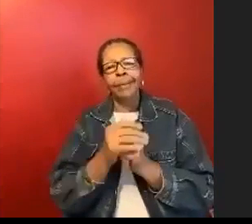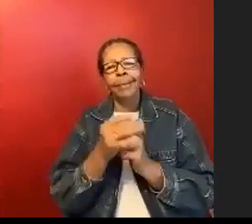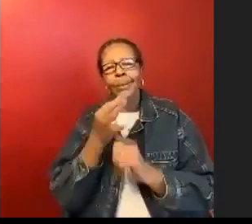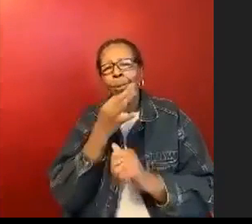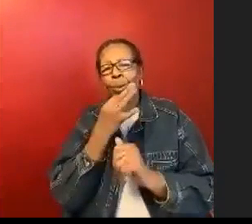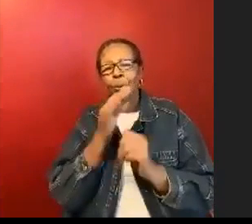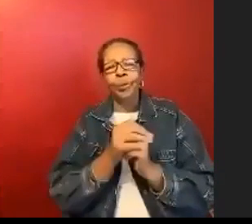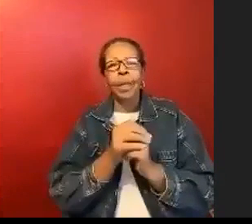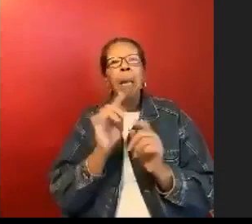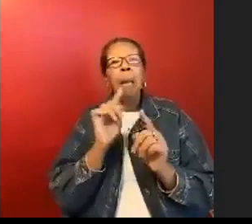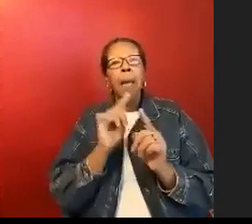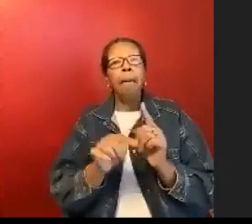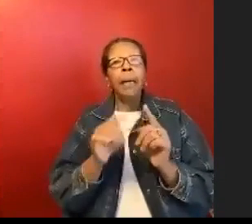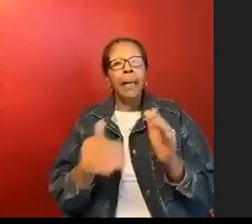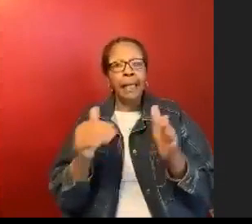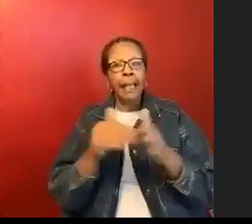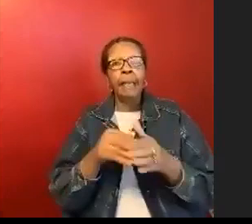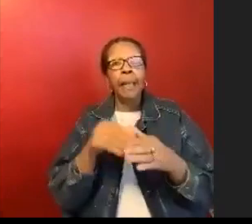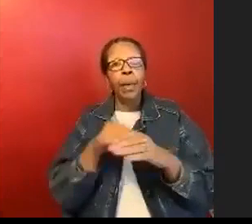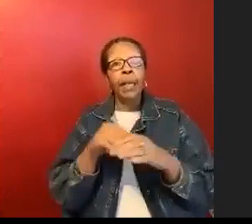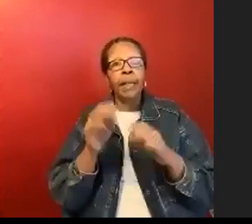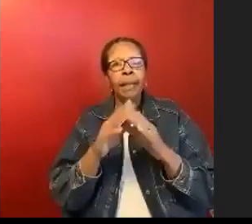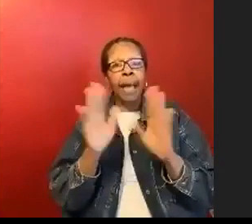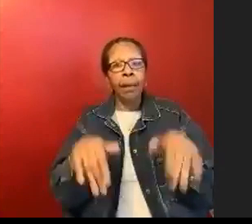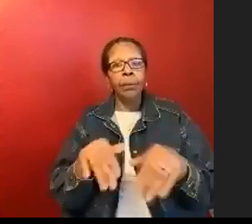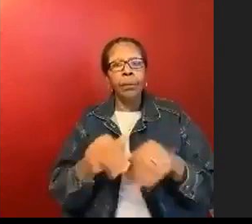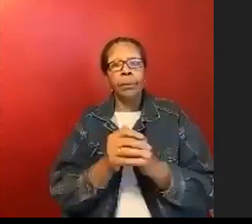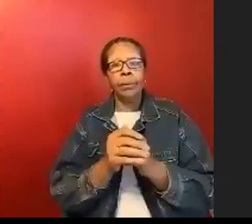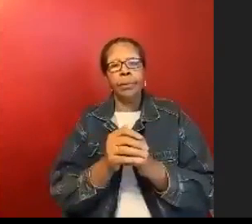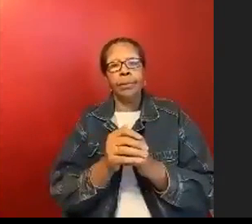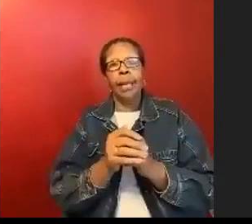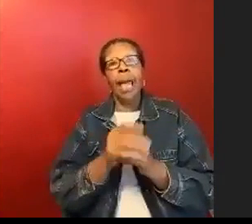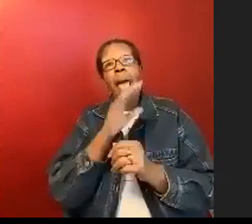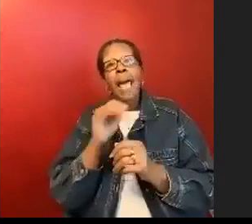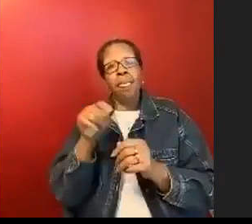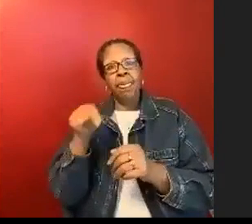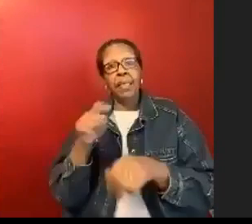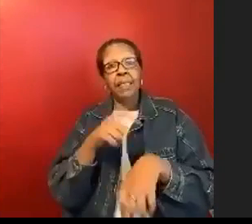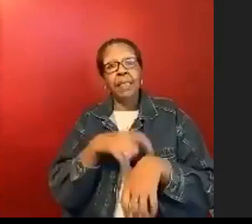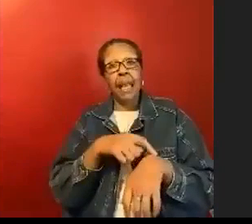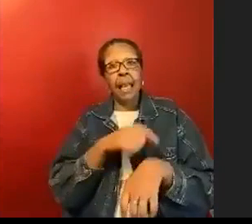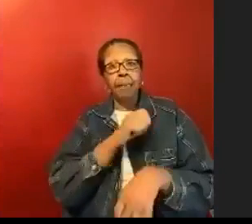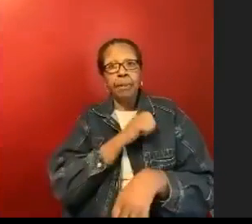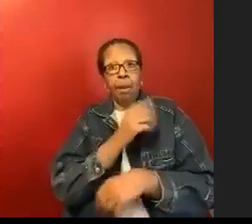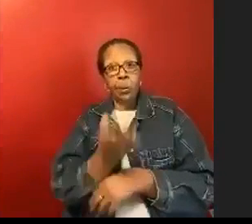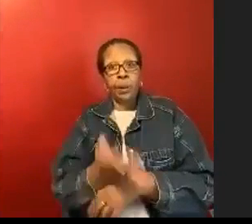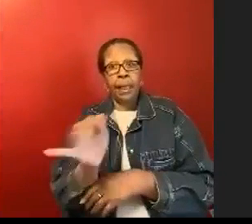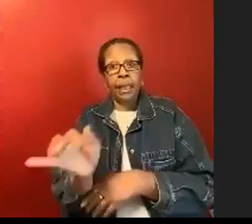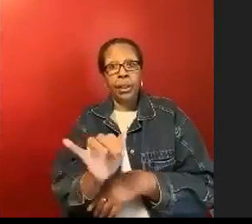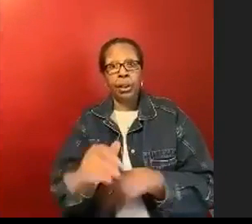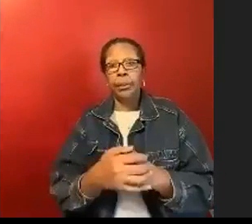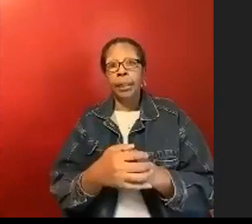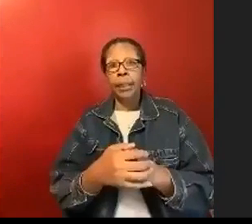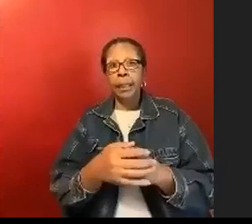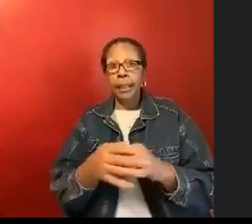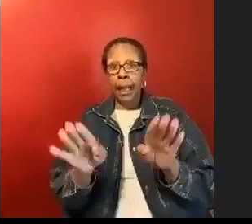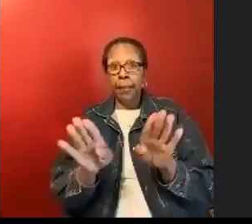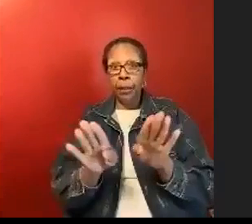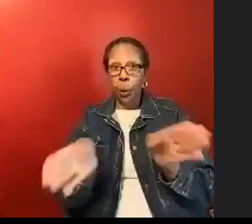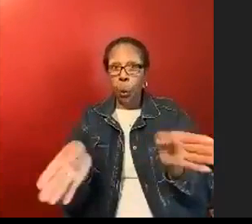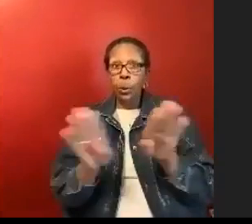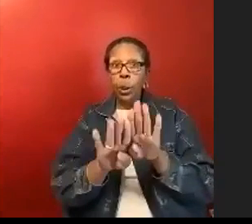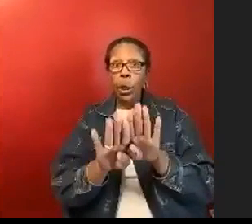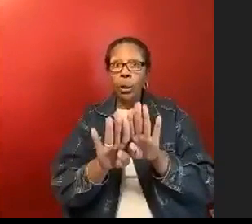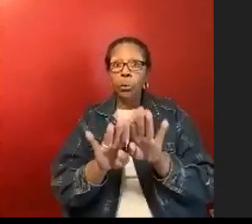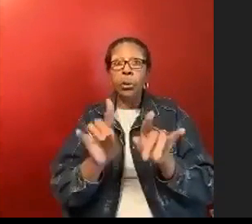Disciples were again in the house, and Thomas was with them this time. Although the doors were shut, Jesus came and